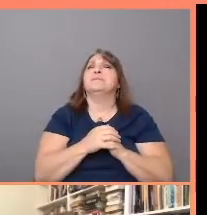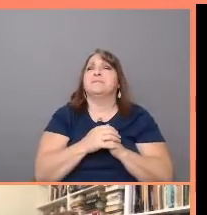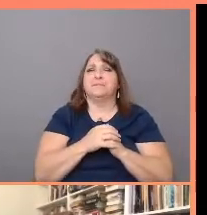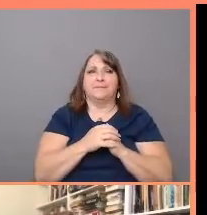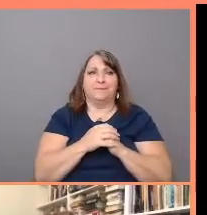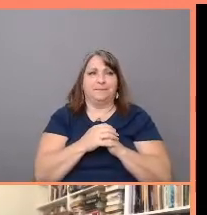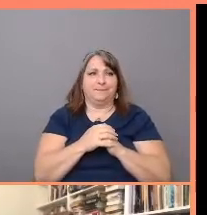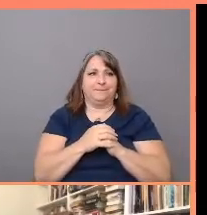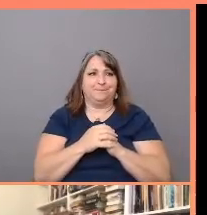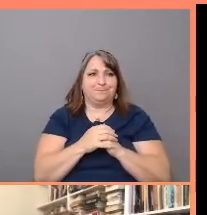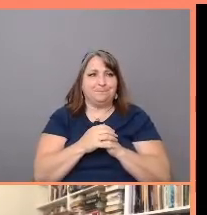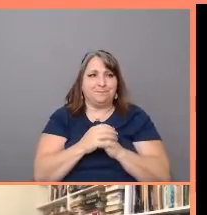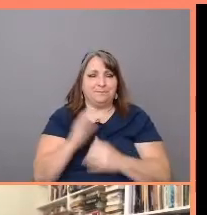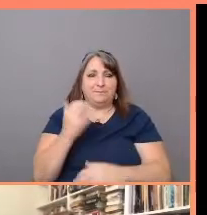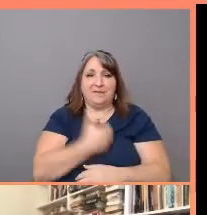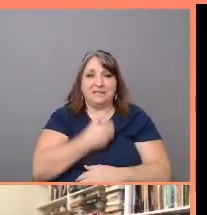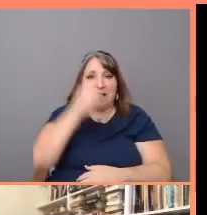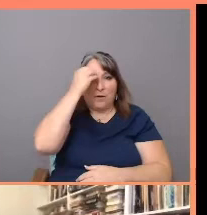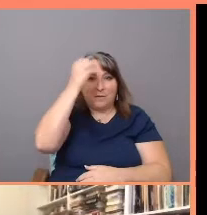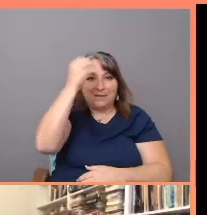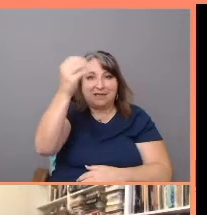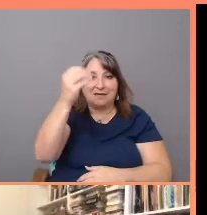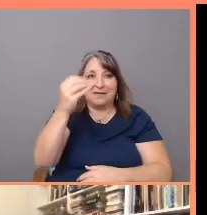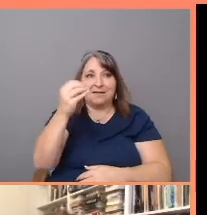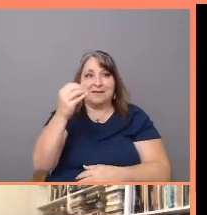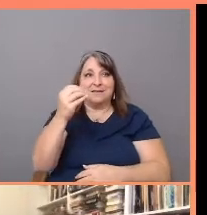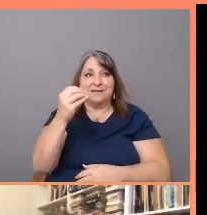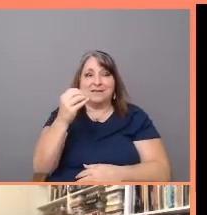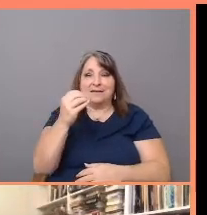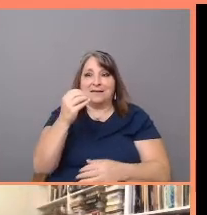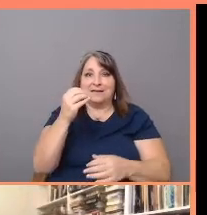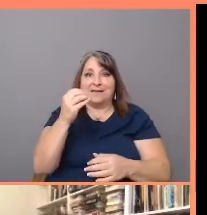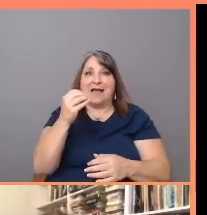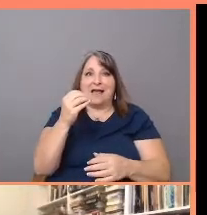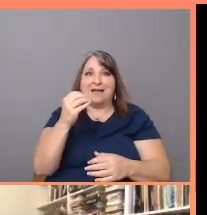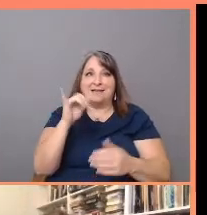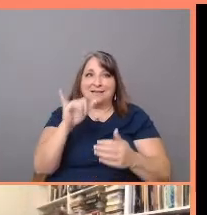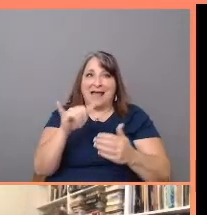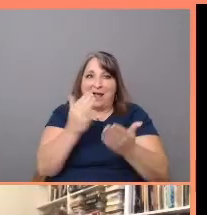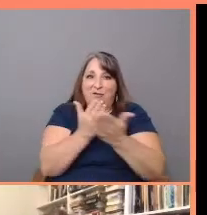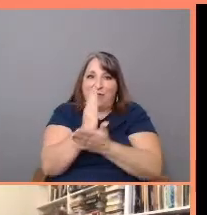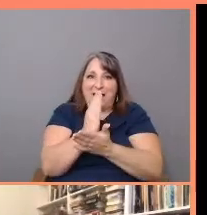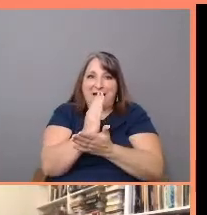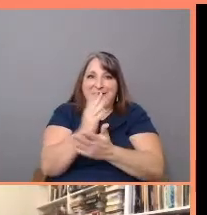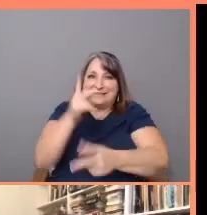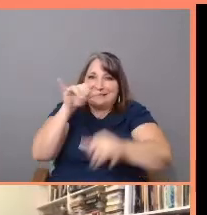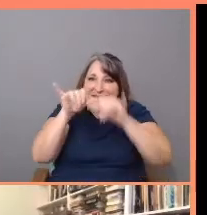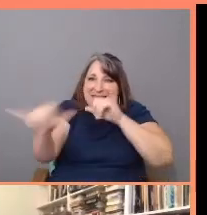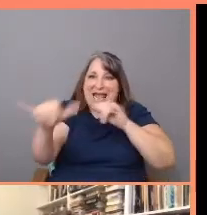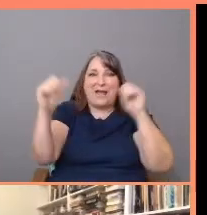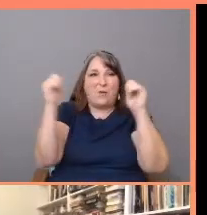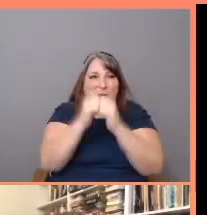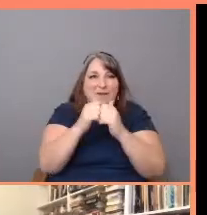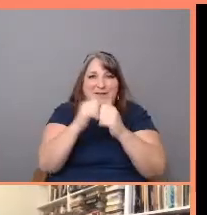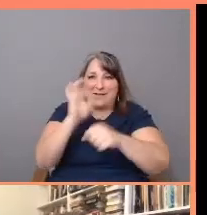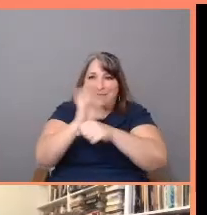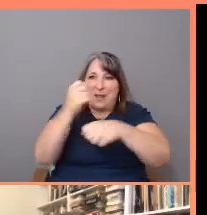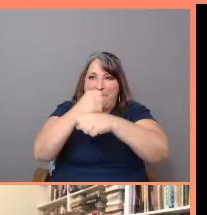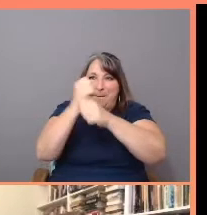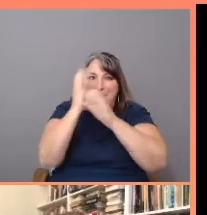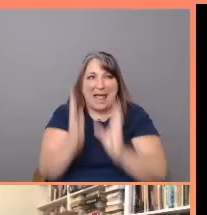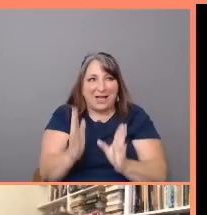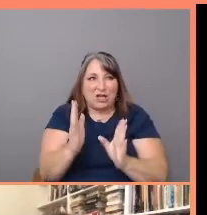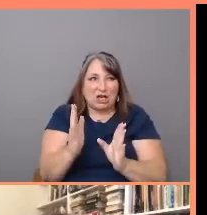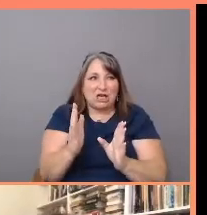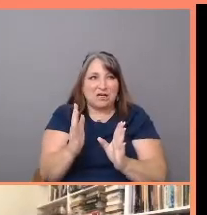It's our opinion, derivative rights should remain with the filmmaker, that there should be a one license deal, unless, of course, you're being offered quite a